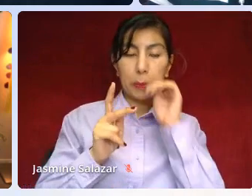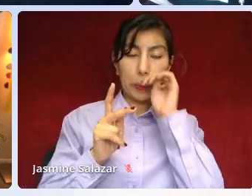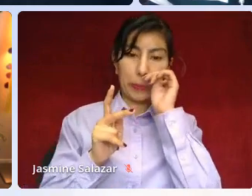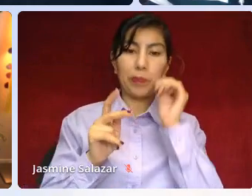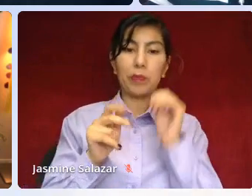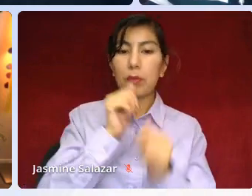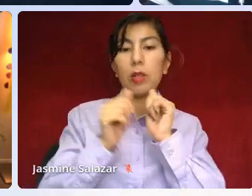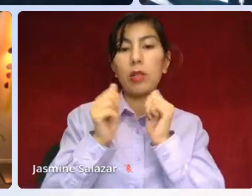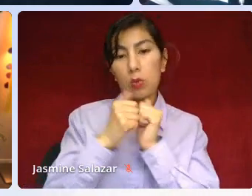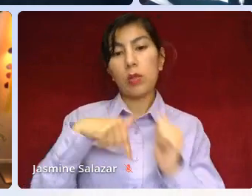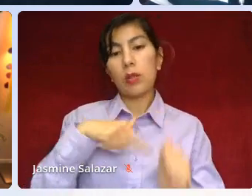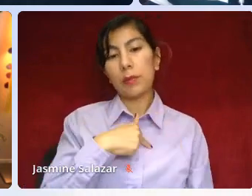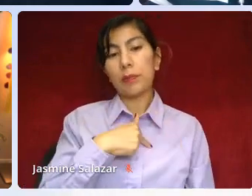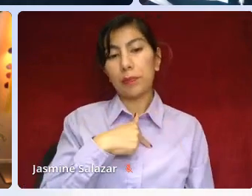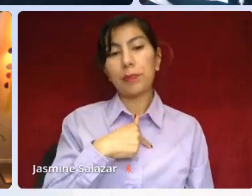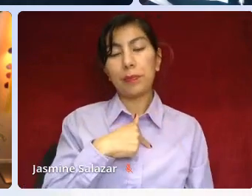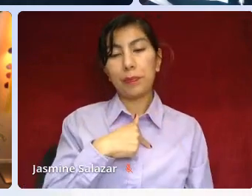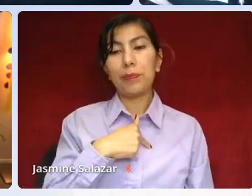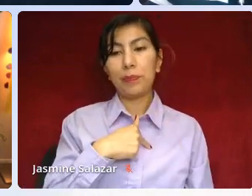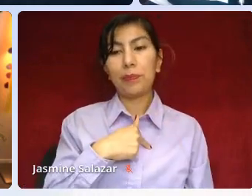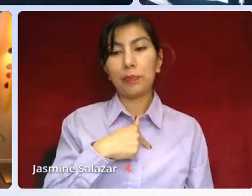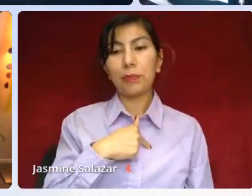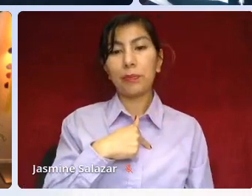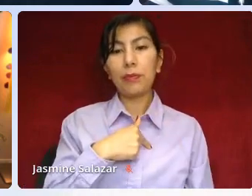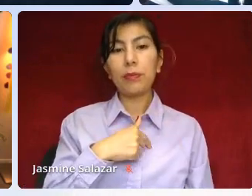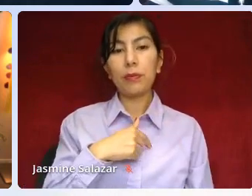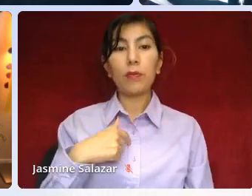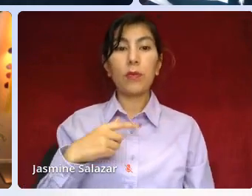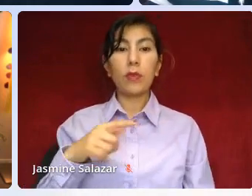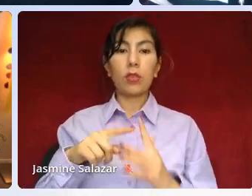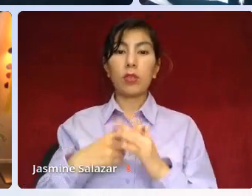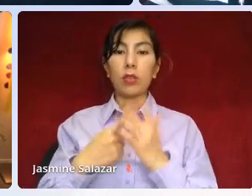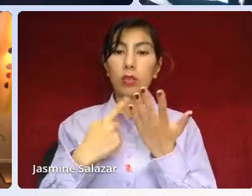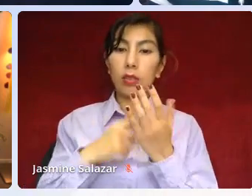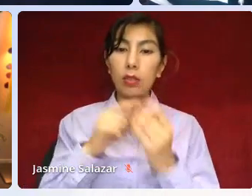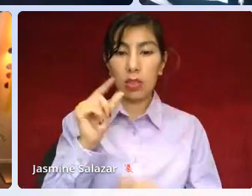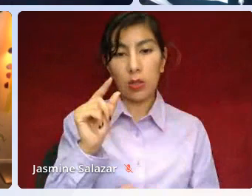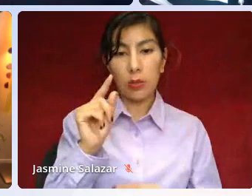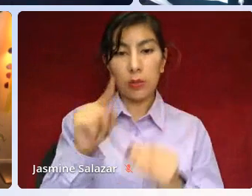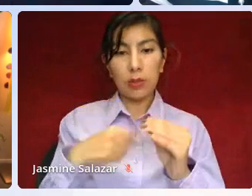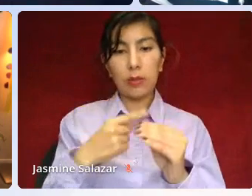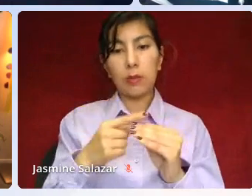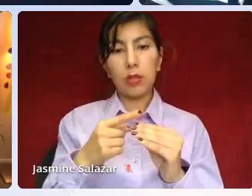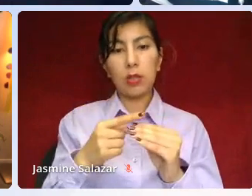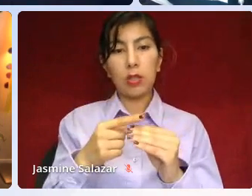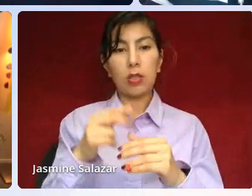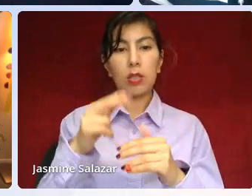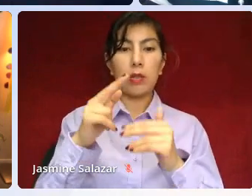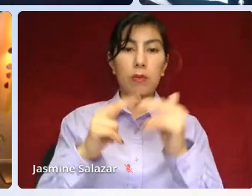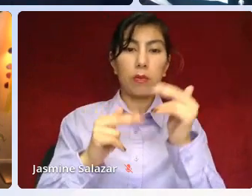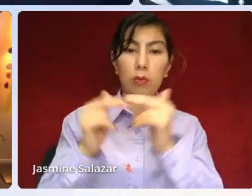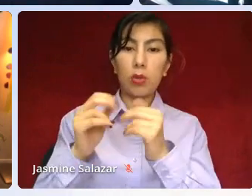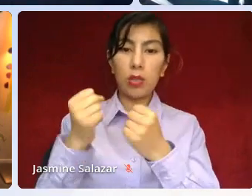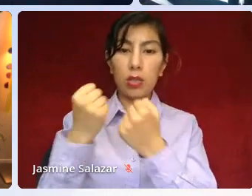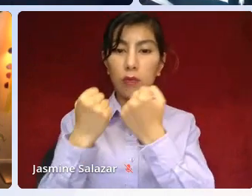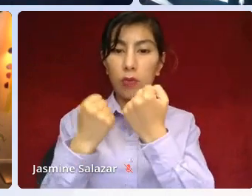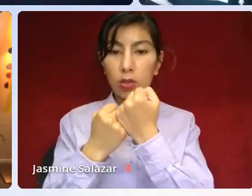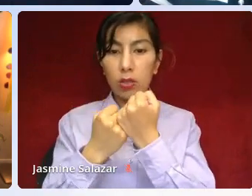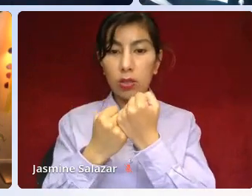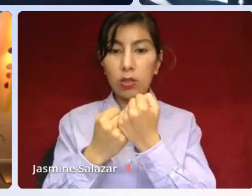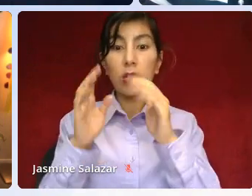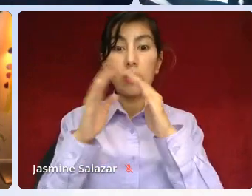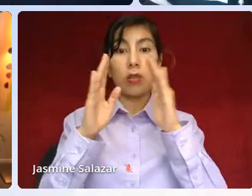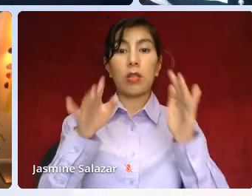patience with us. So we sort of talked a little bit about building the foundation of the